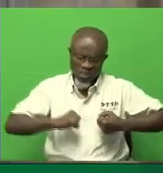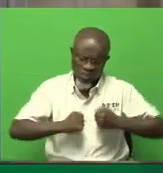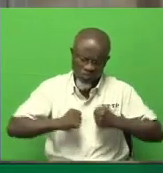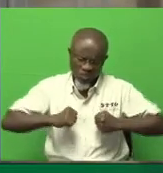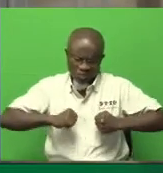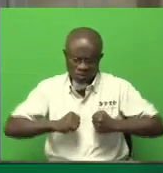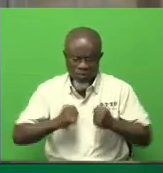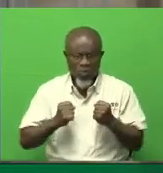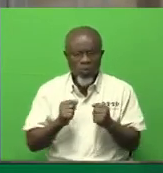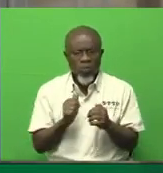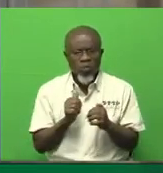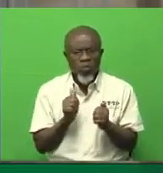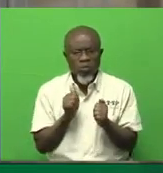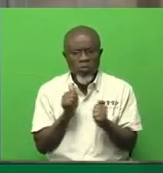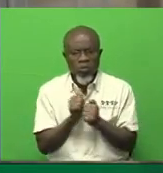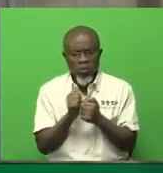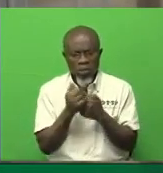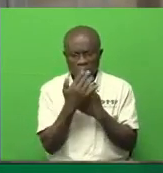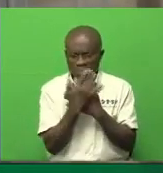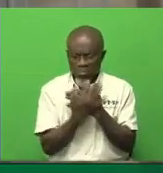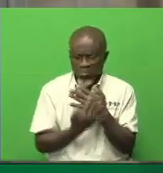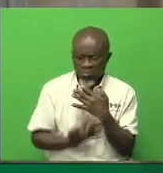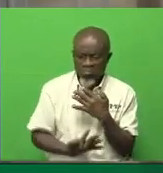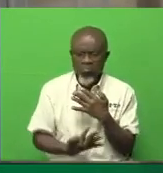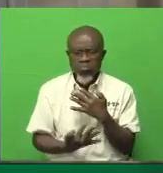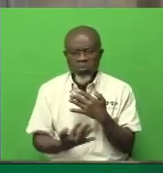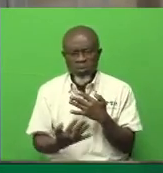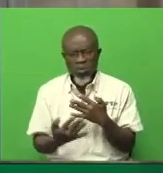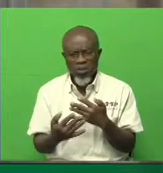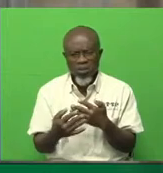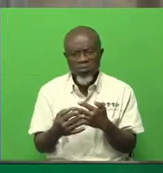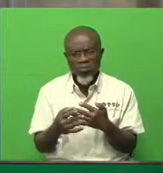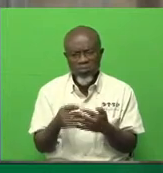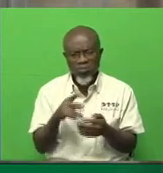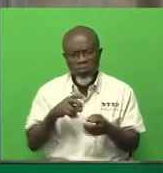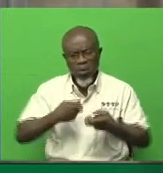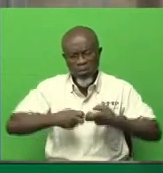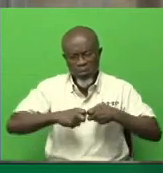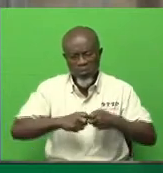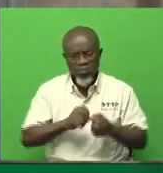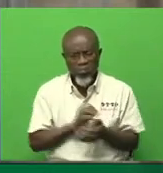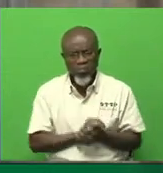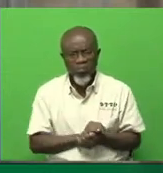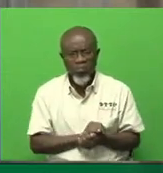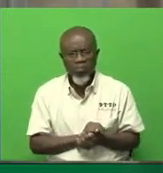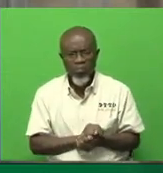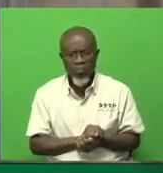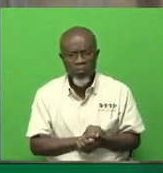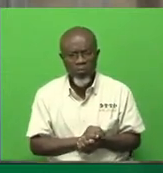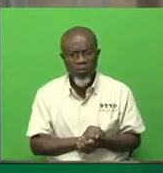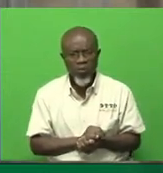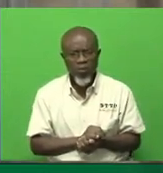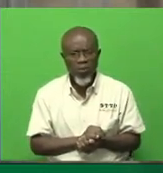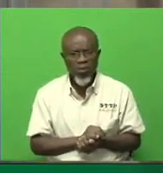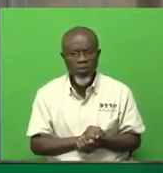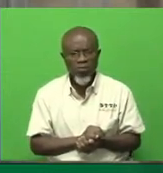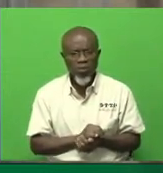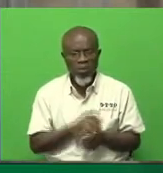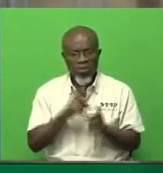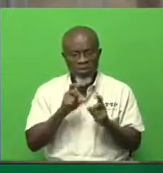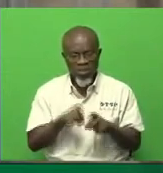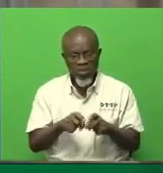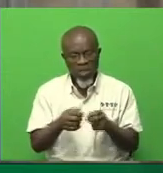of hemoglobin and this disease is characterized by severe anemia requiring regular red blood cell